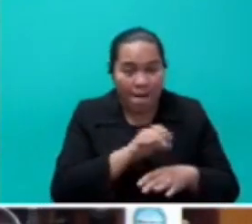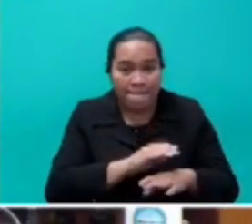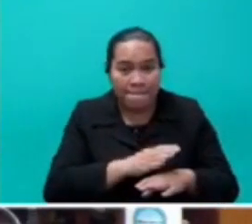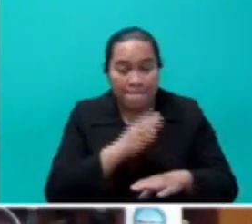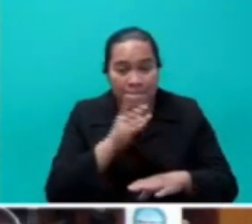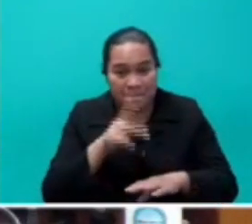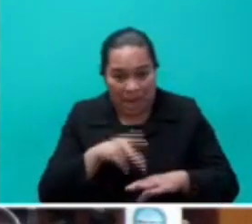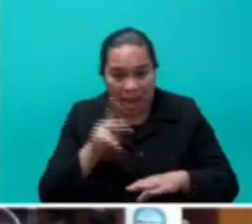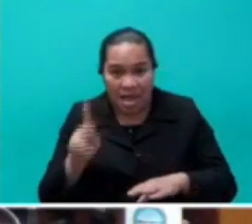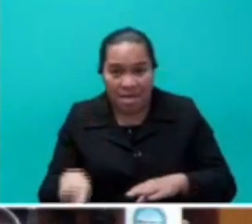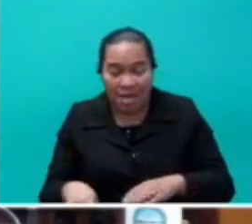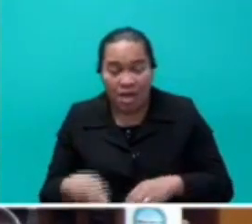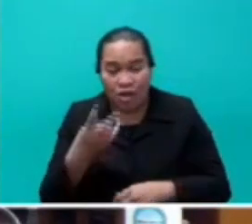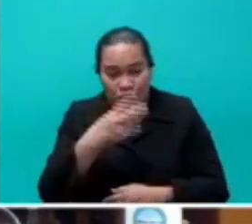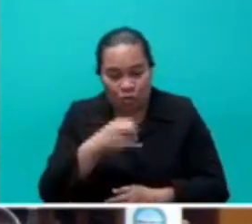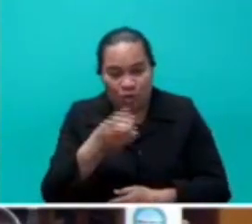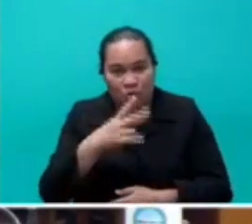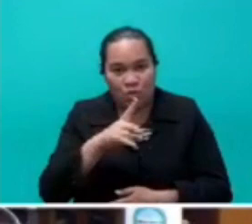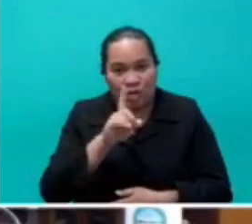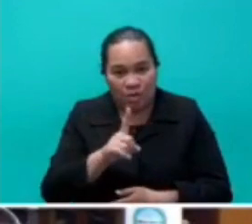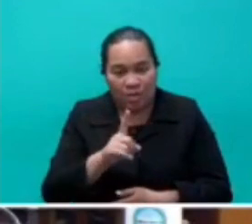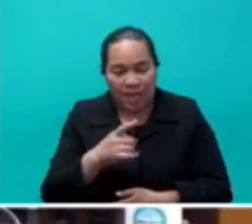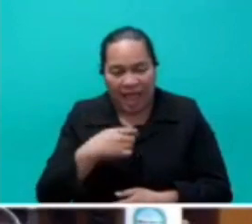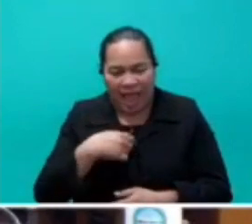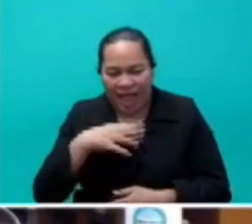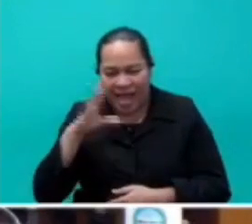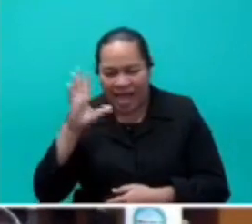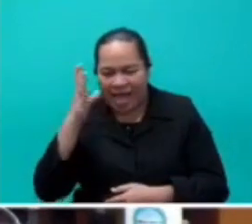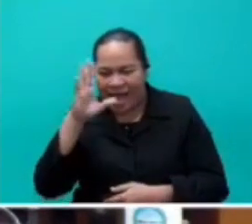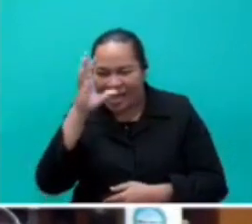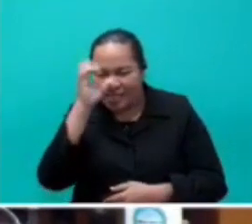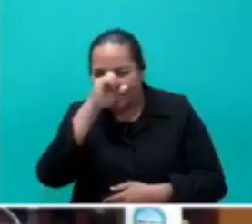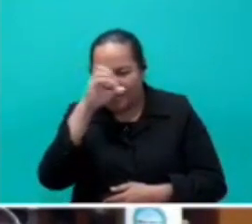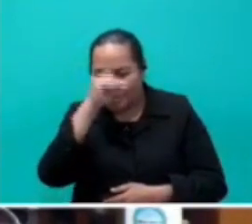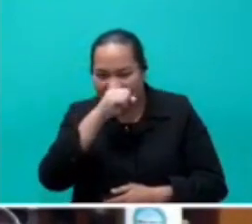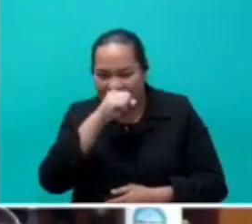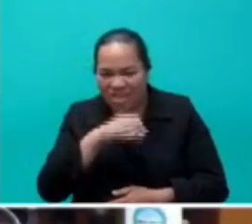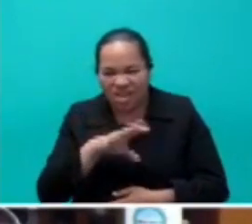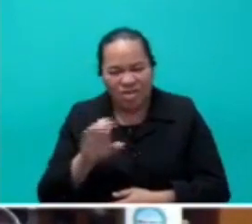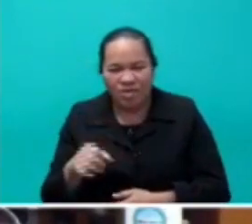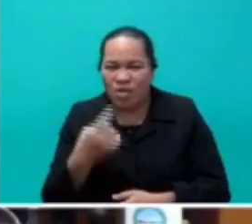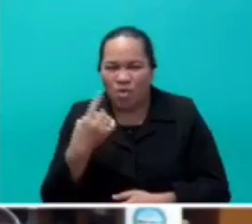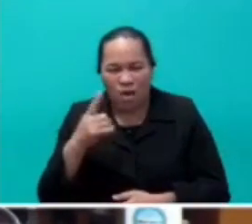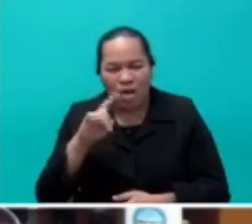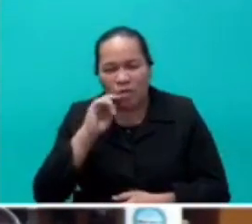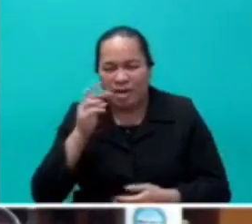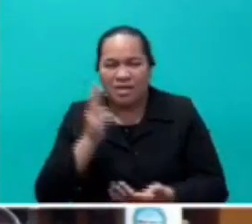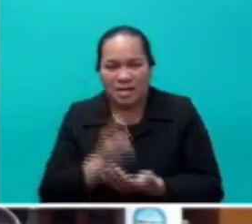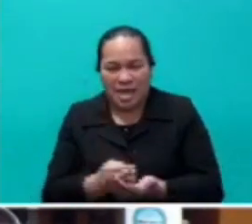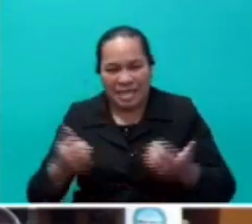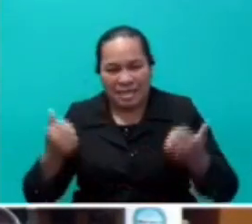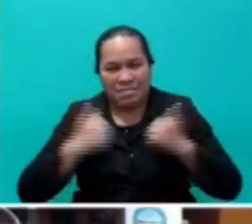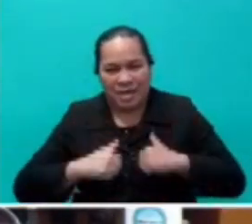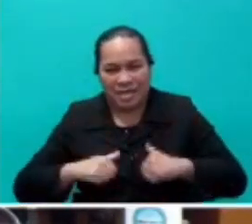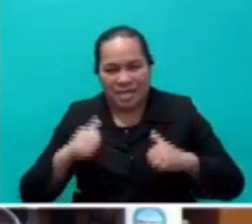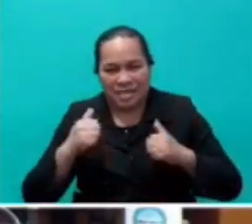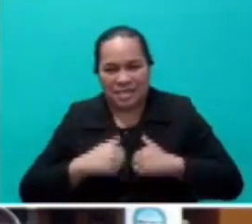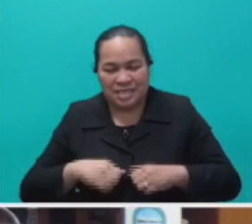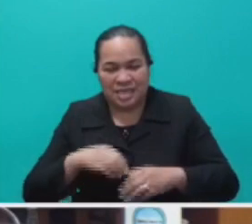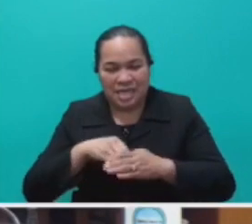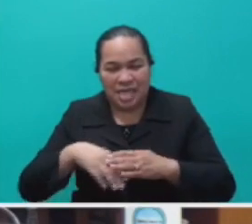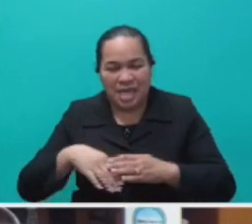2021, I suspected that no one who really practiced in the